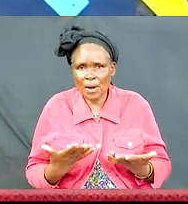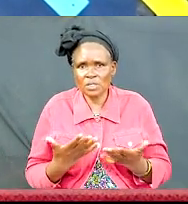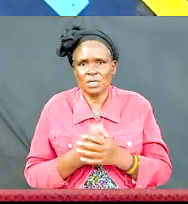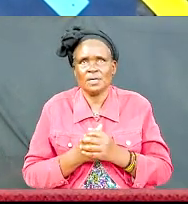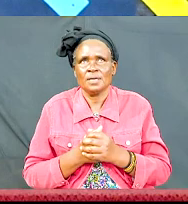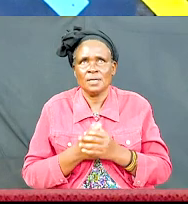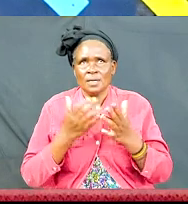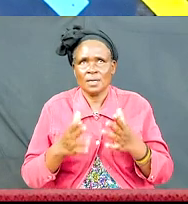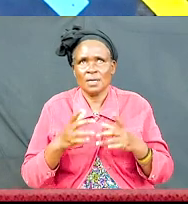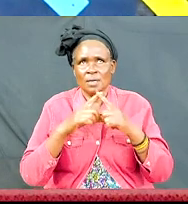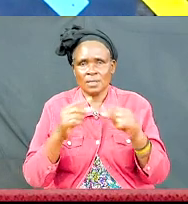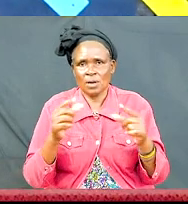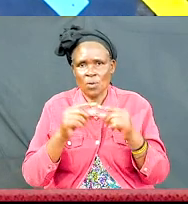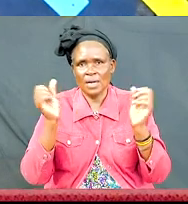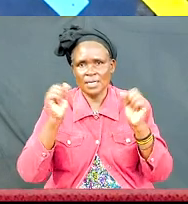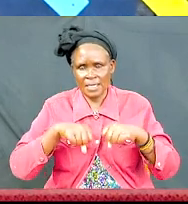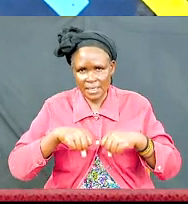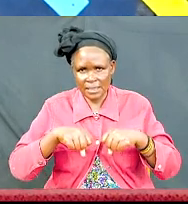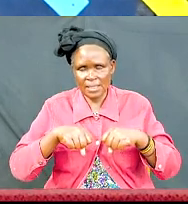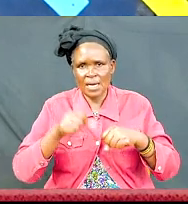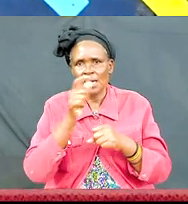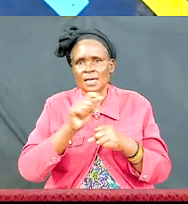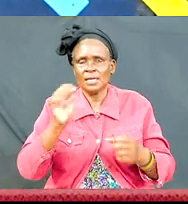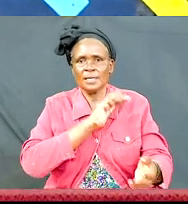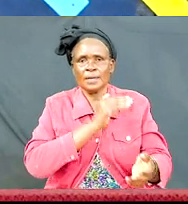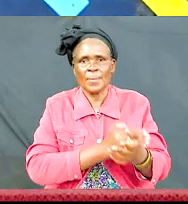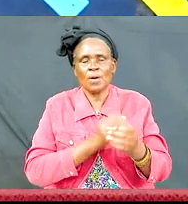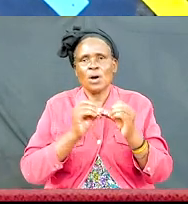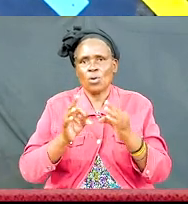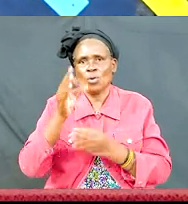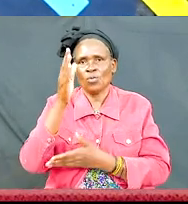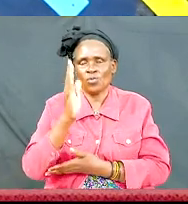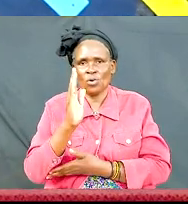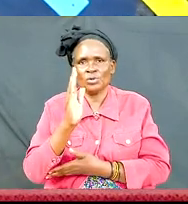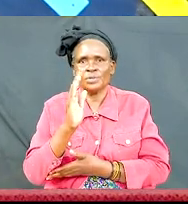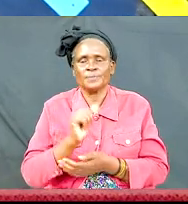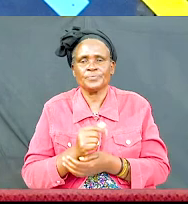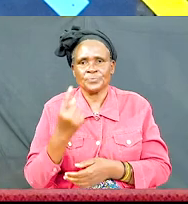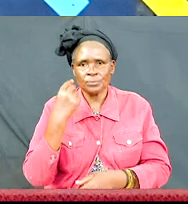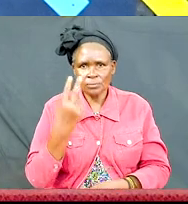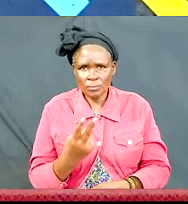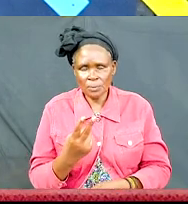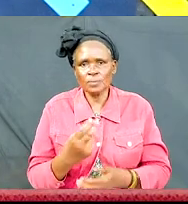one, yes, the power of God. Number two is